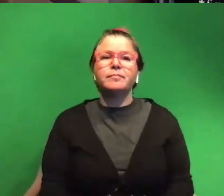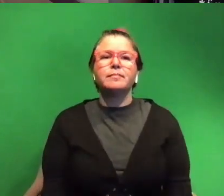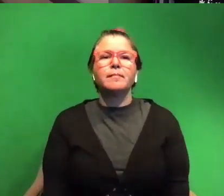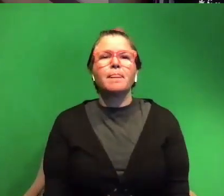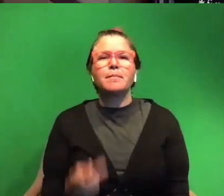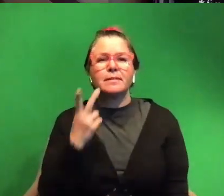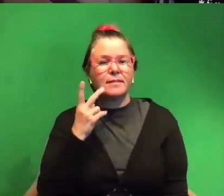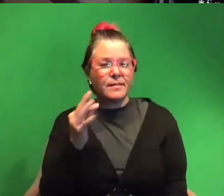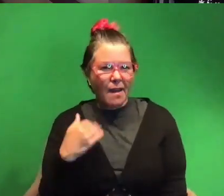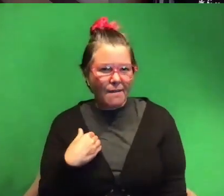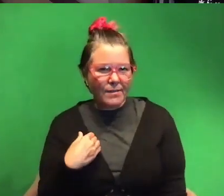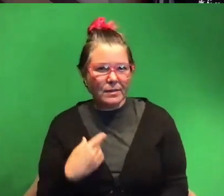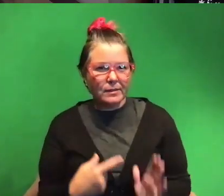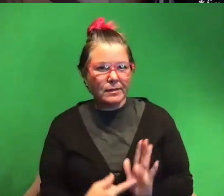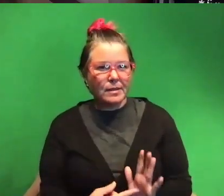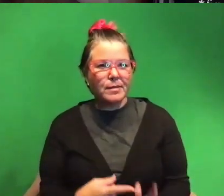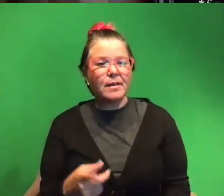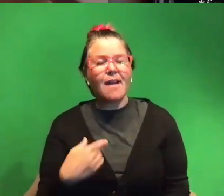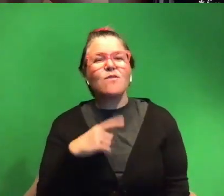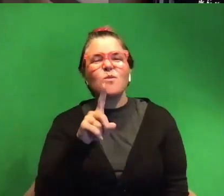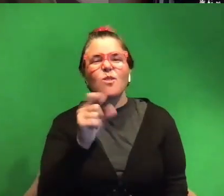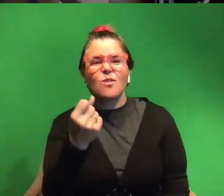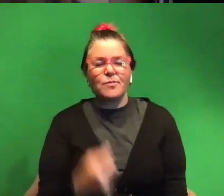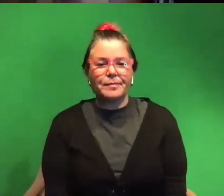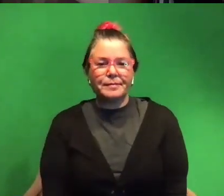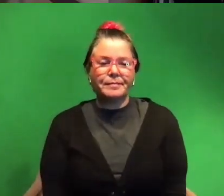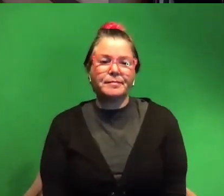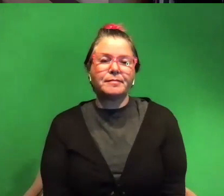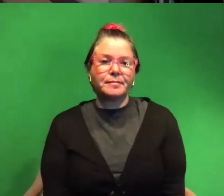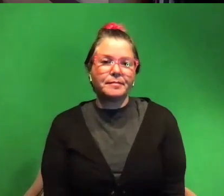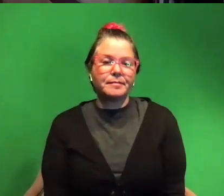see. I do have one. Hold on a sec. Awesome.